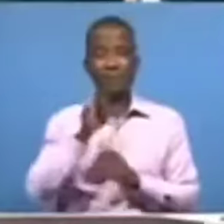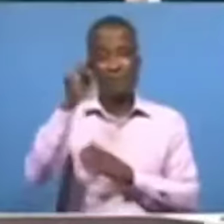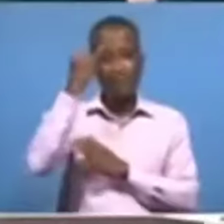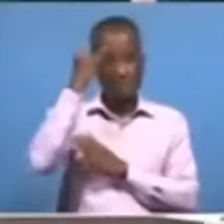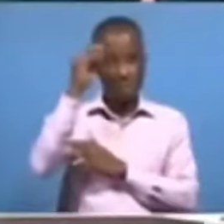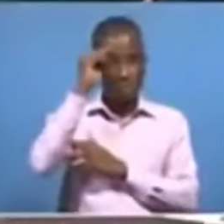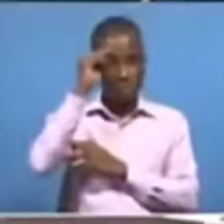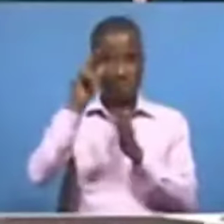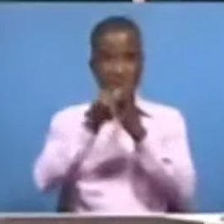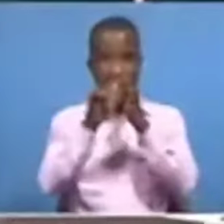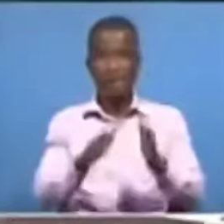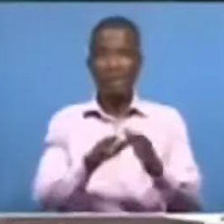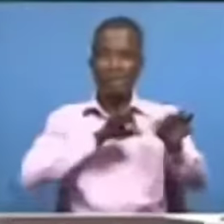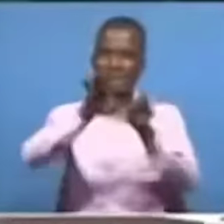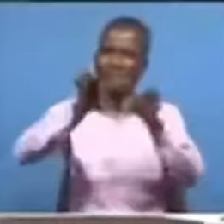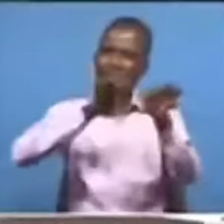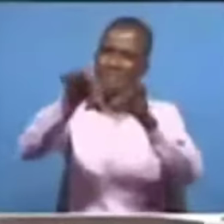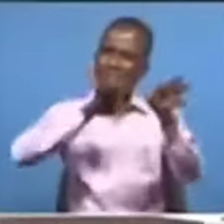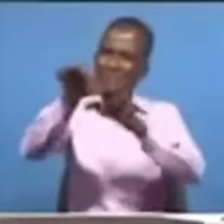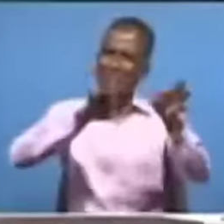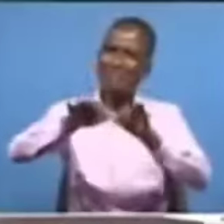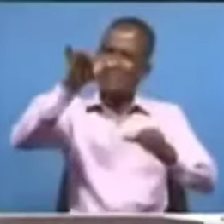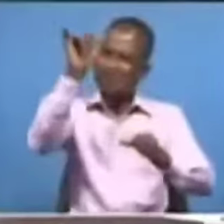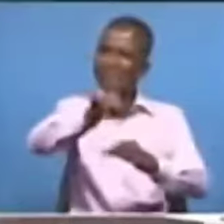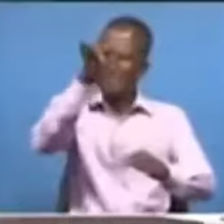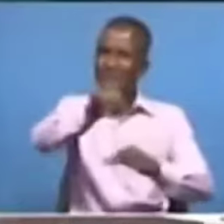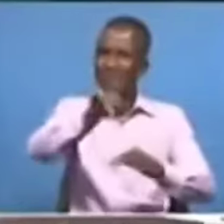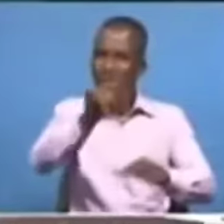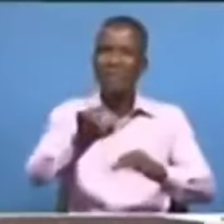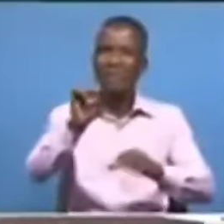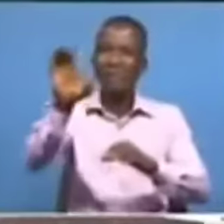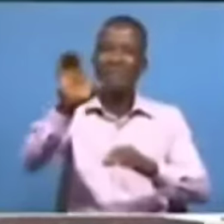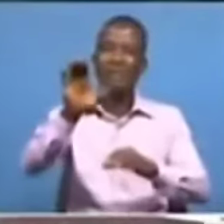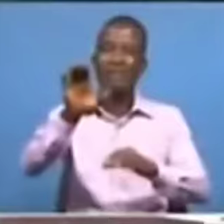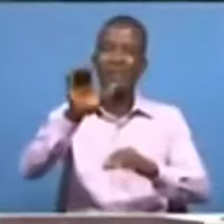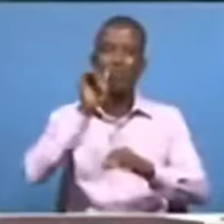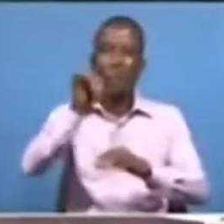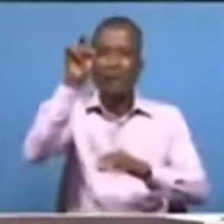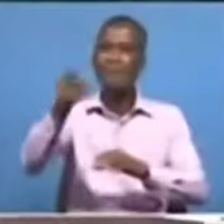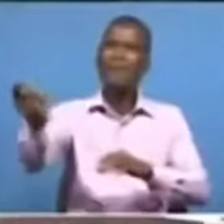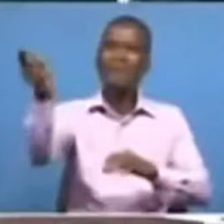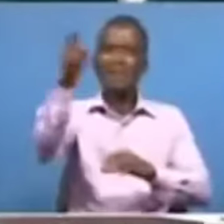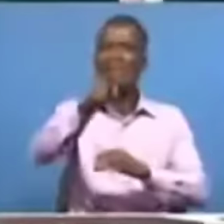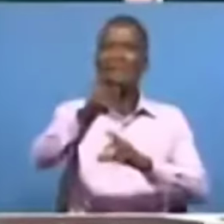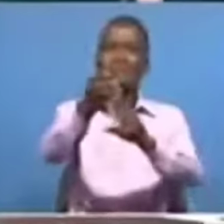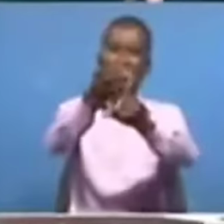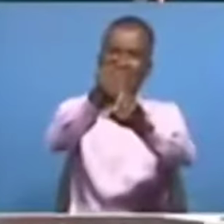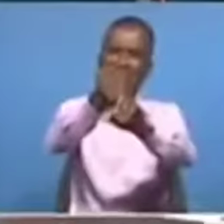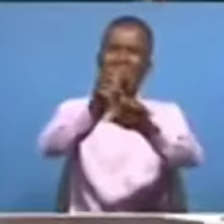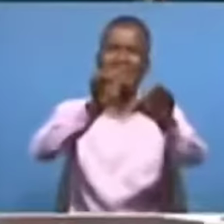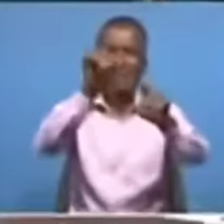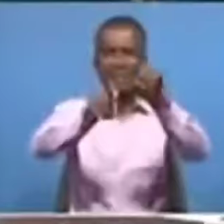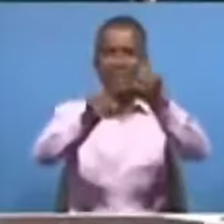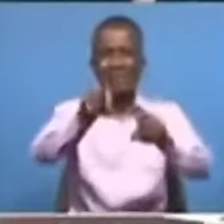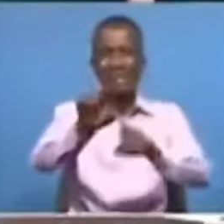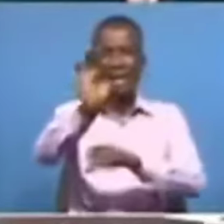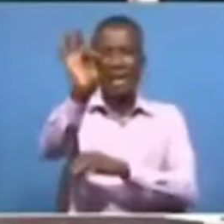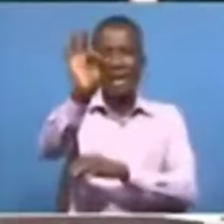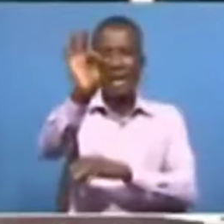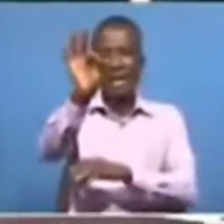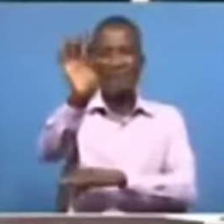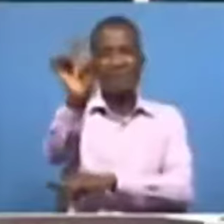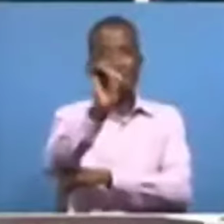we need Jean Mensah to enter the box. We explained that she is the returning officer who made a declaration of 9th December. It is she